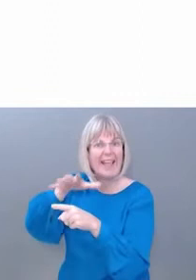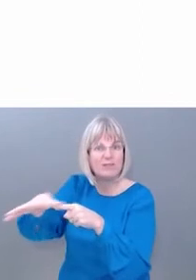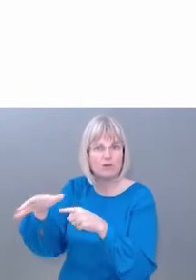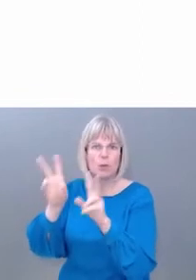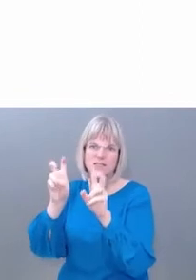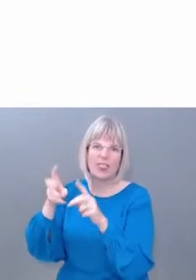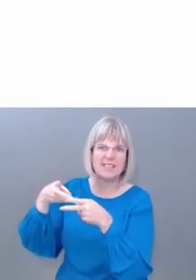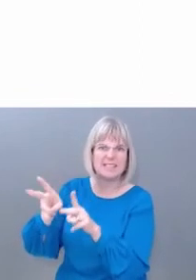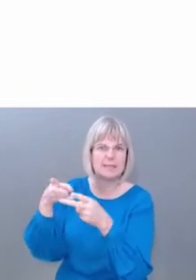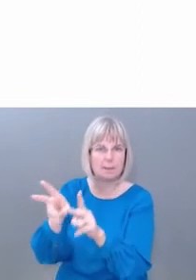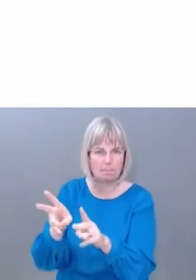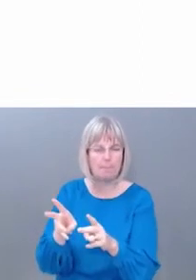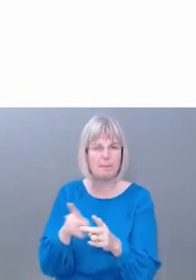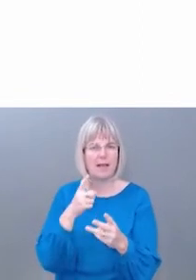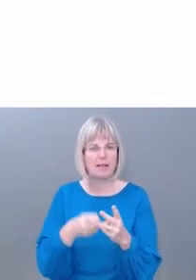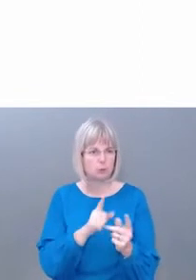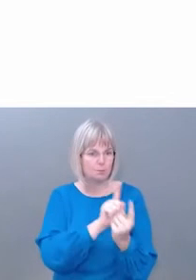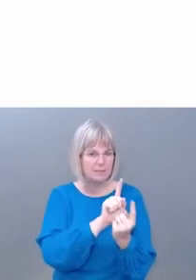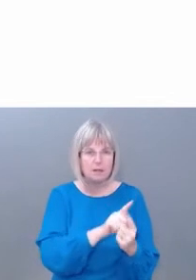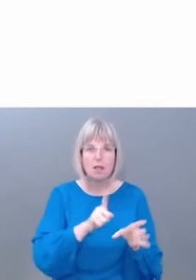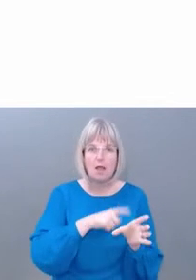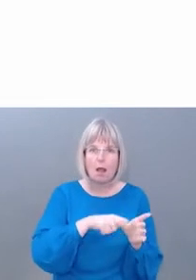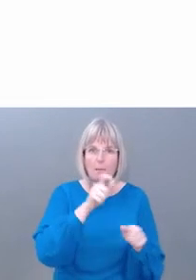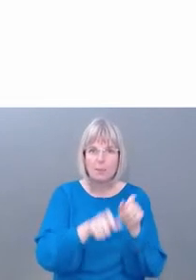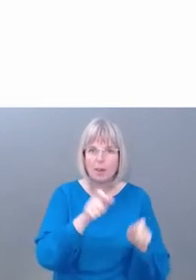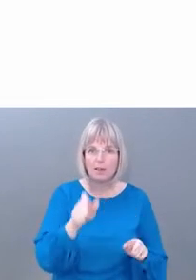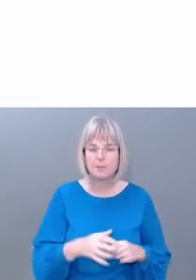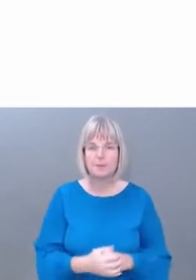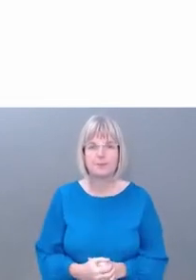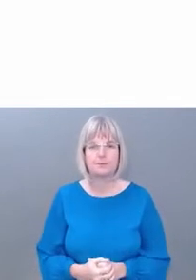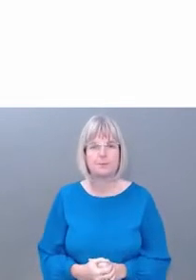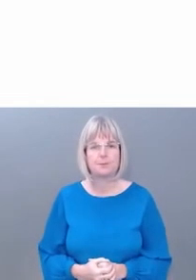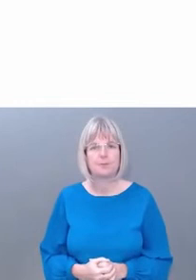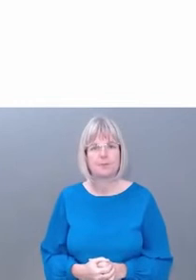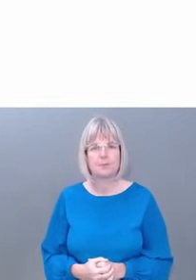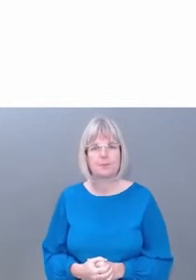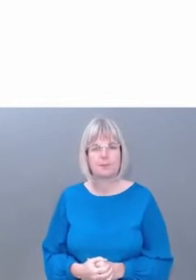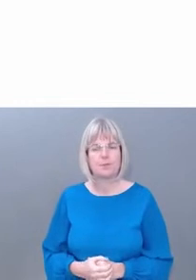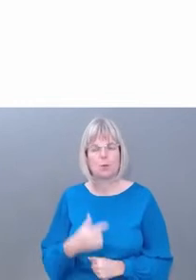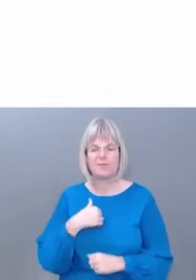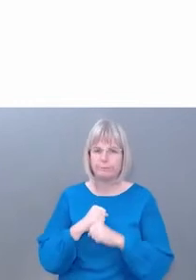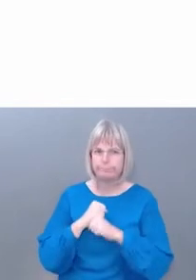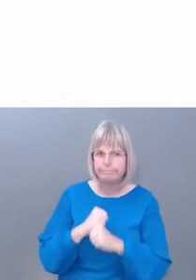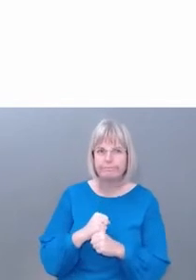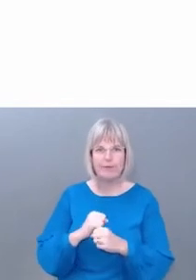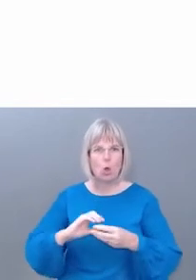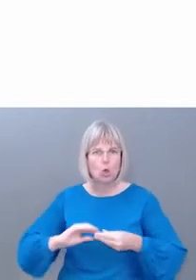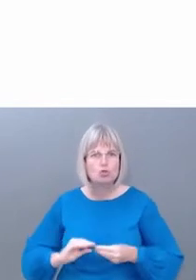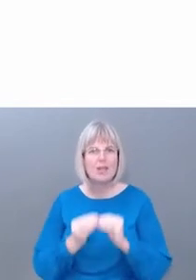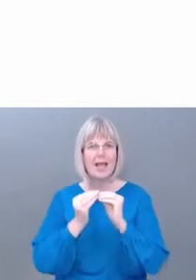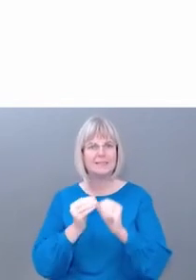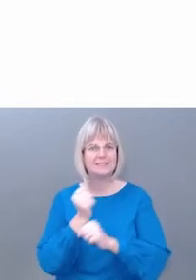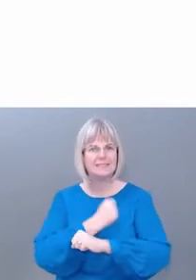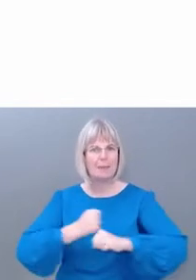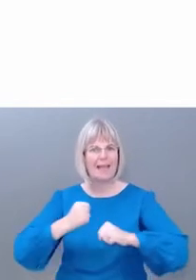which is hosted in the third sector. We've committed to creative spaces events, which are really brilliant events